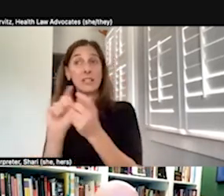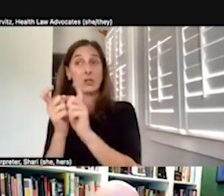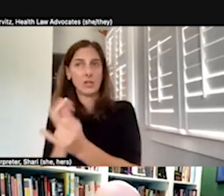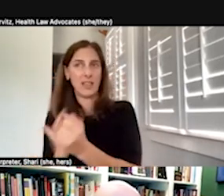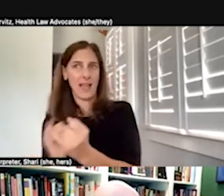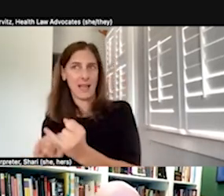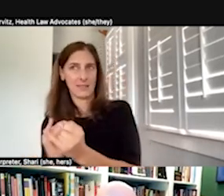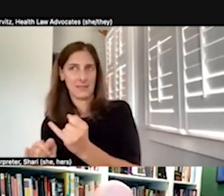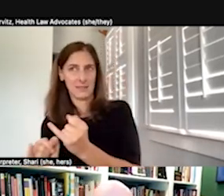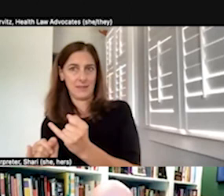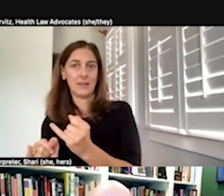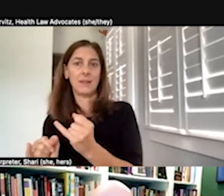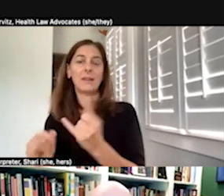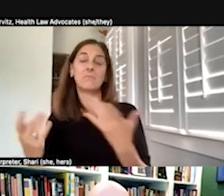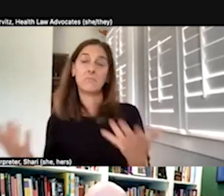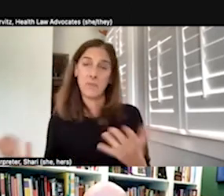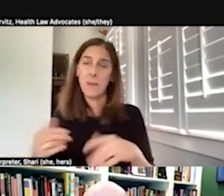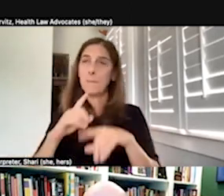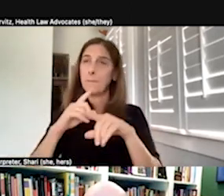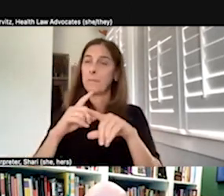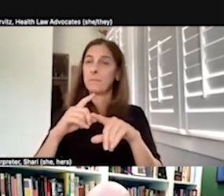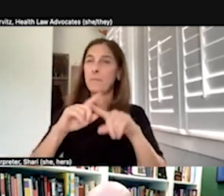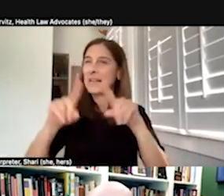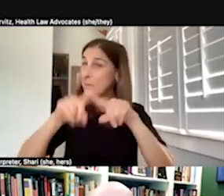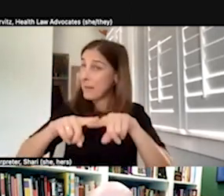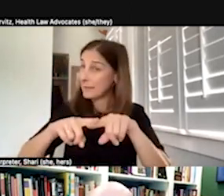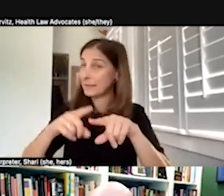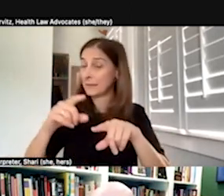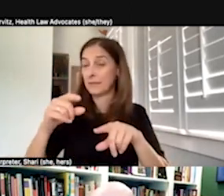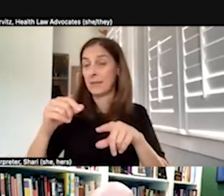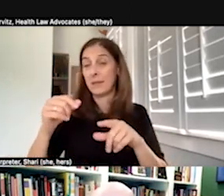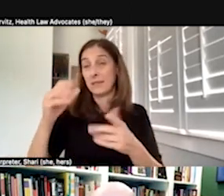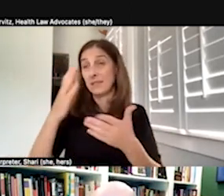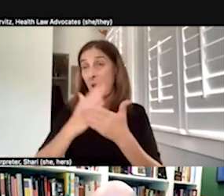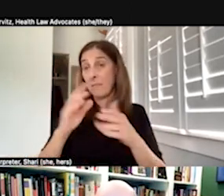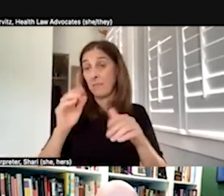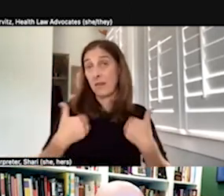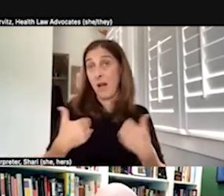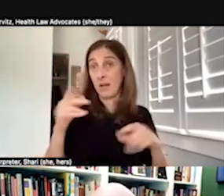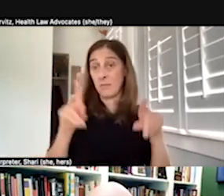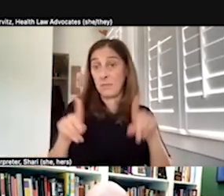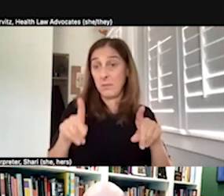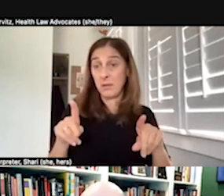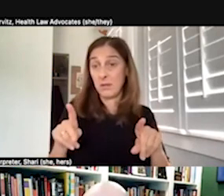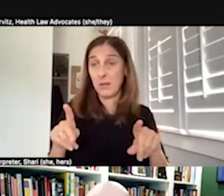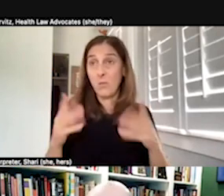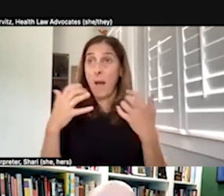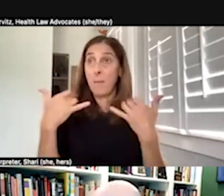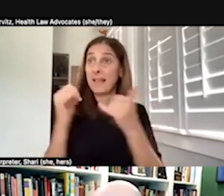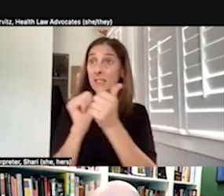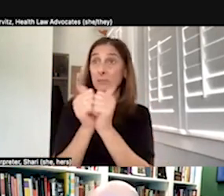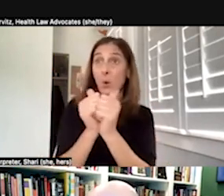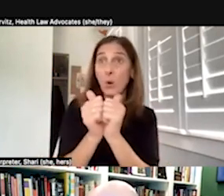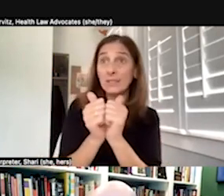folks who are younger folks who need a passport or a birth certificate changed in order to play sports in an